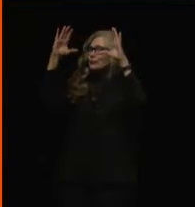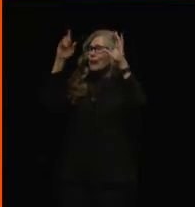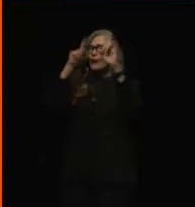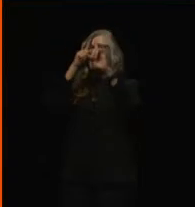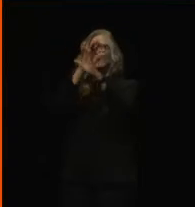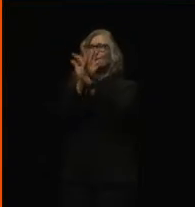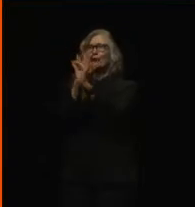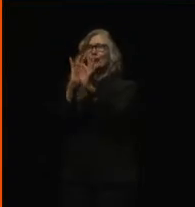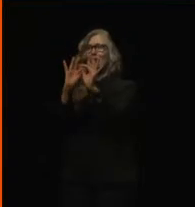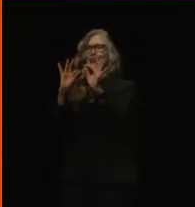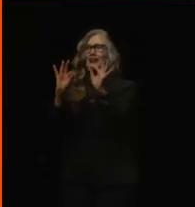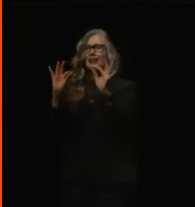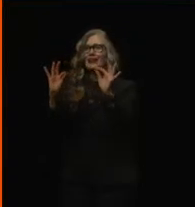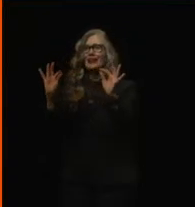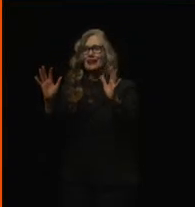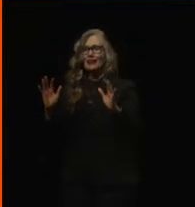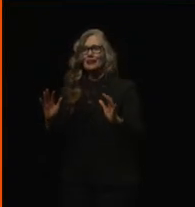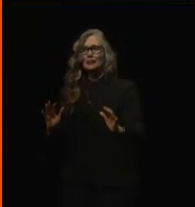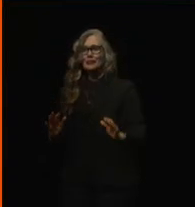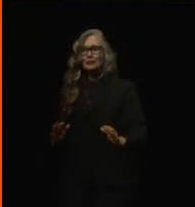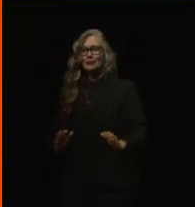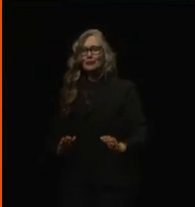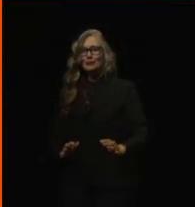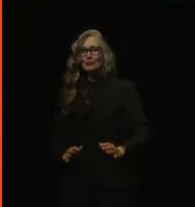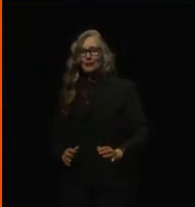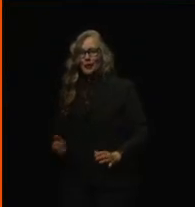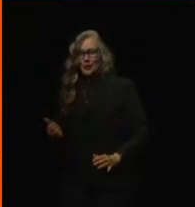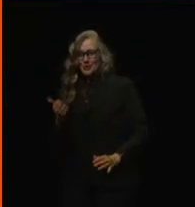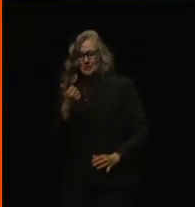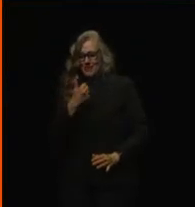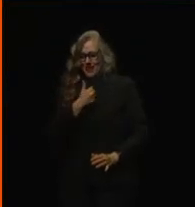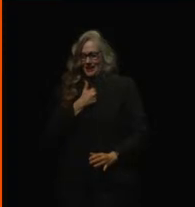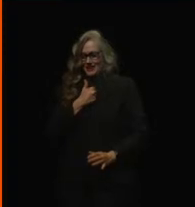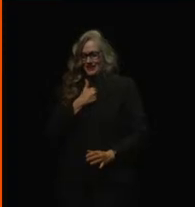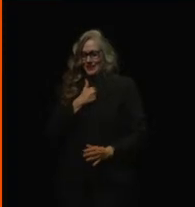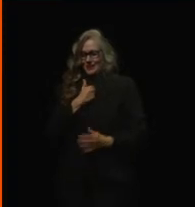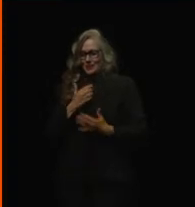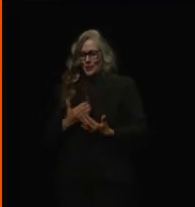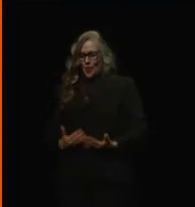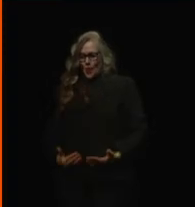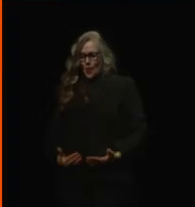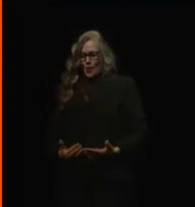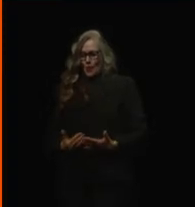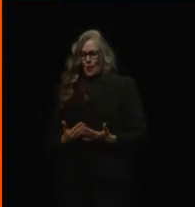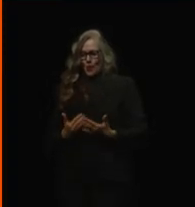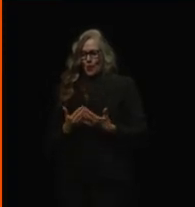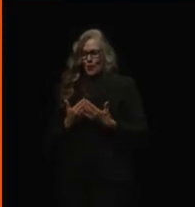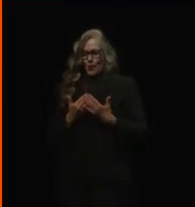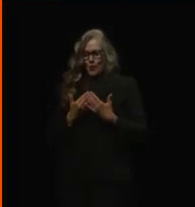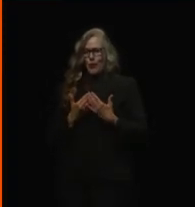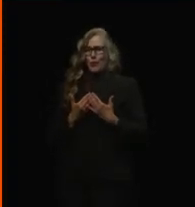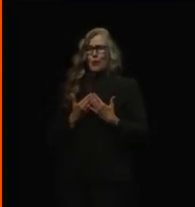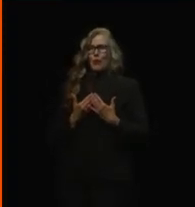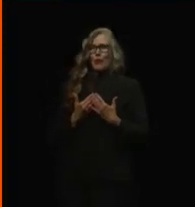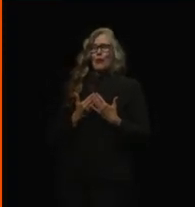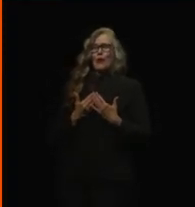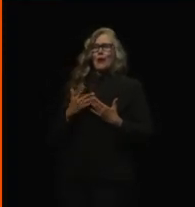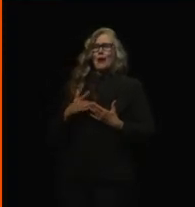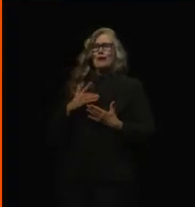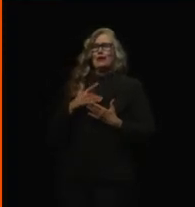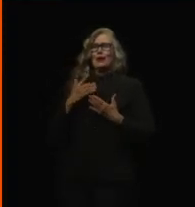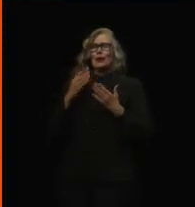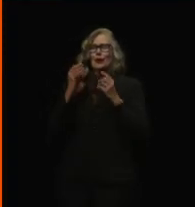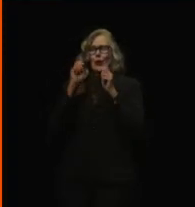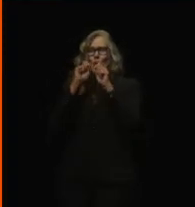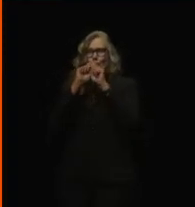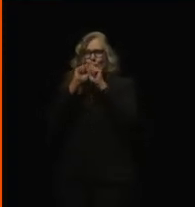stayed on freedom. Woke up this morning with my